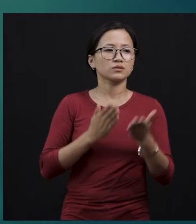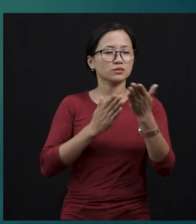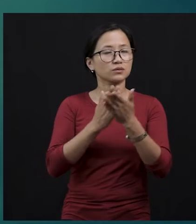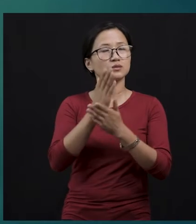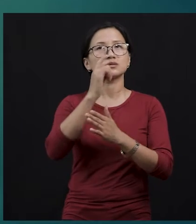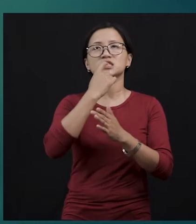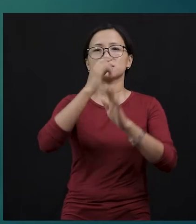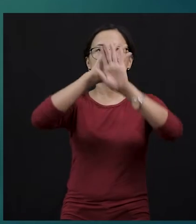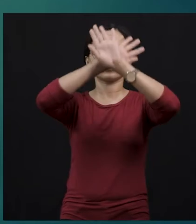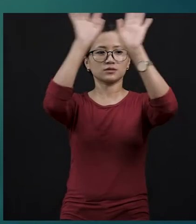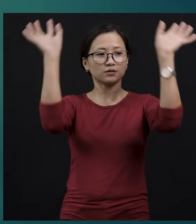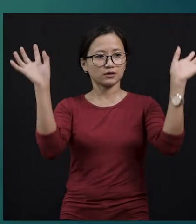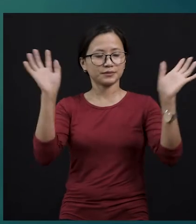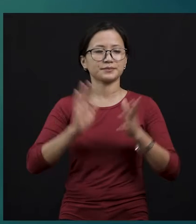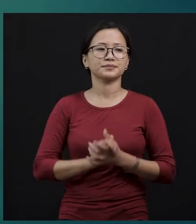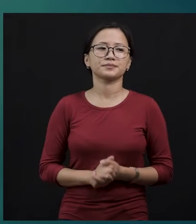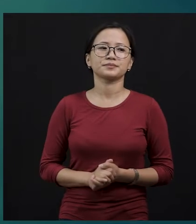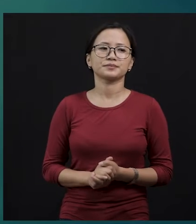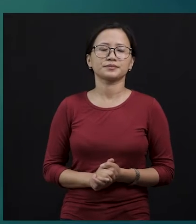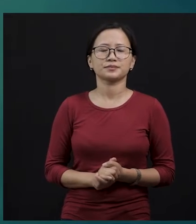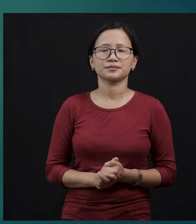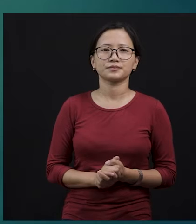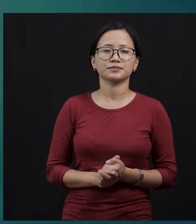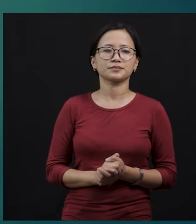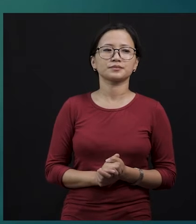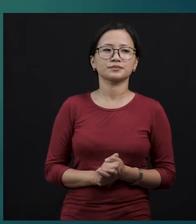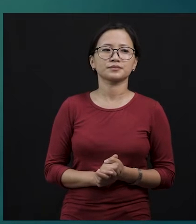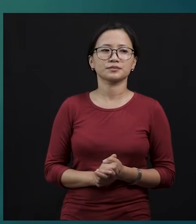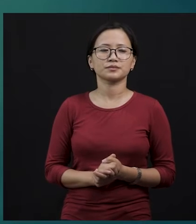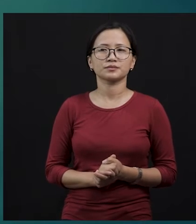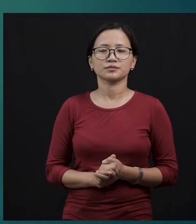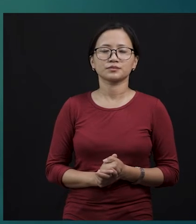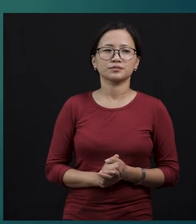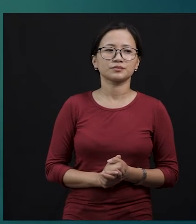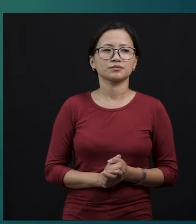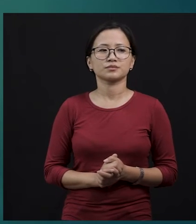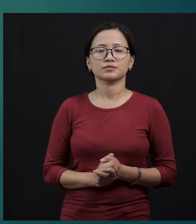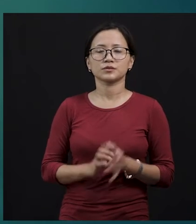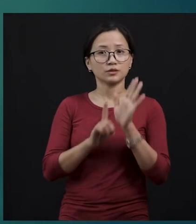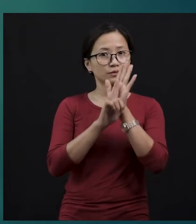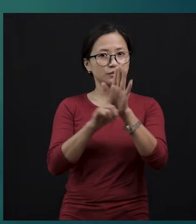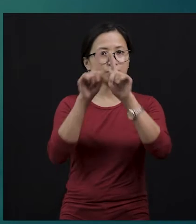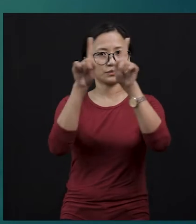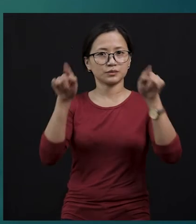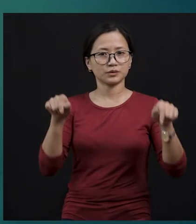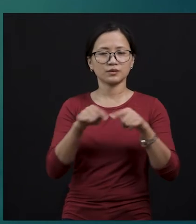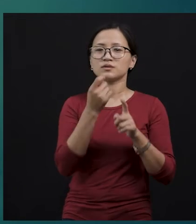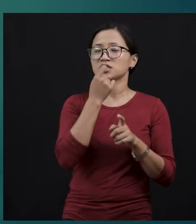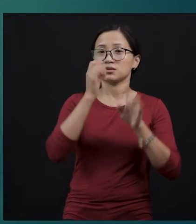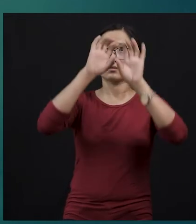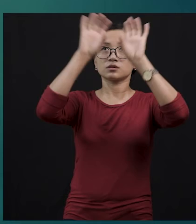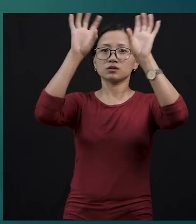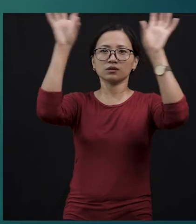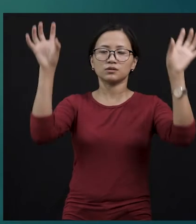seas and oceans, and pretty clouds. Okay, you know what is a cloud, right? These are pictures of clouds. You all want